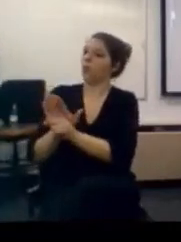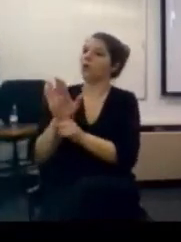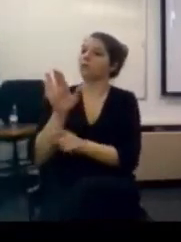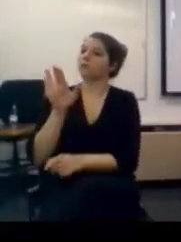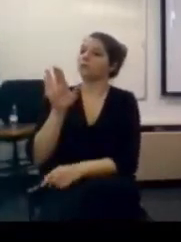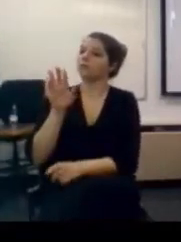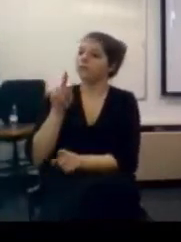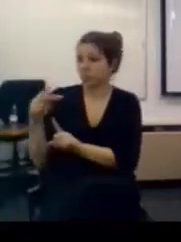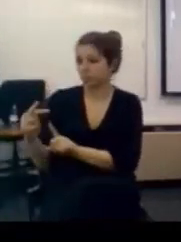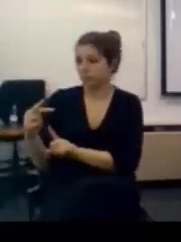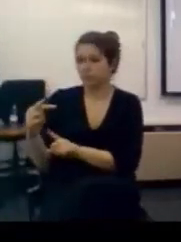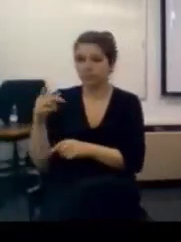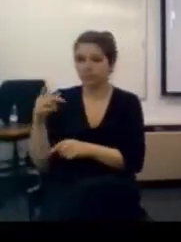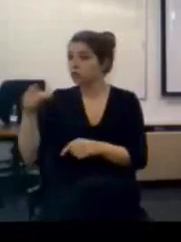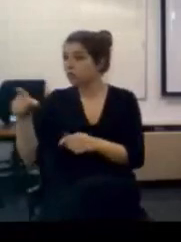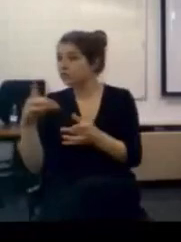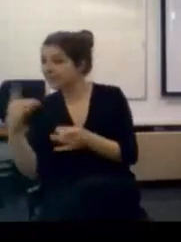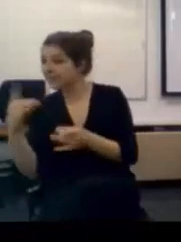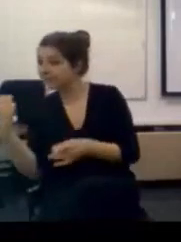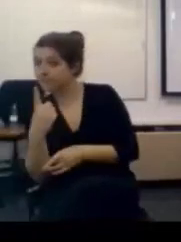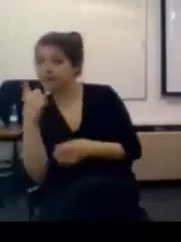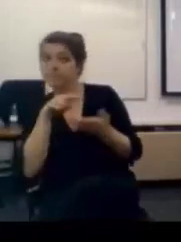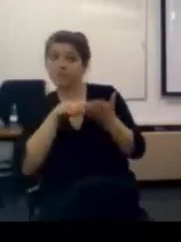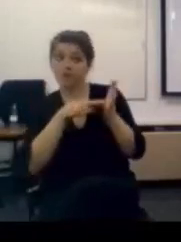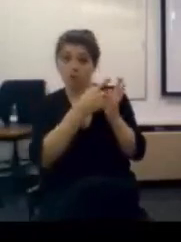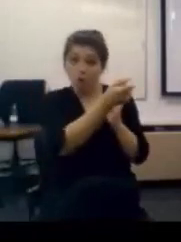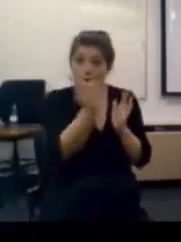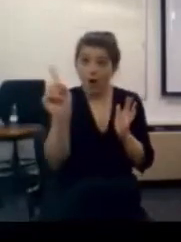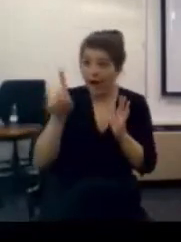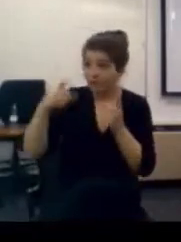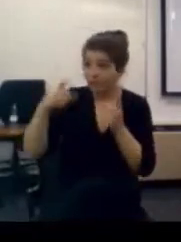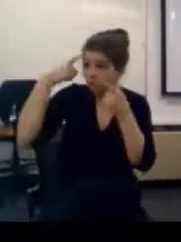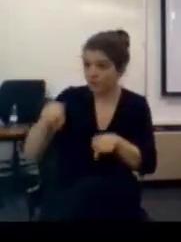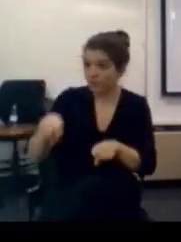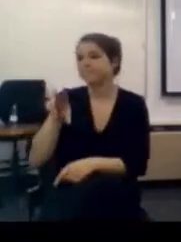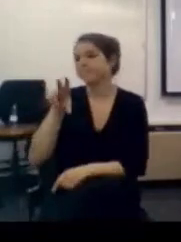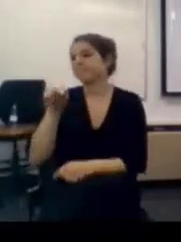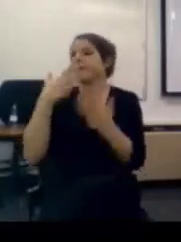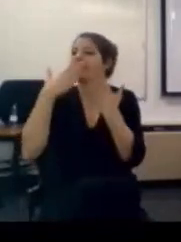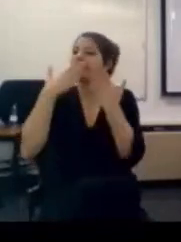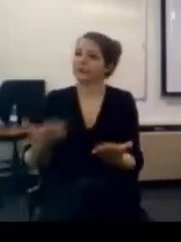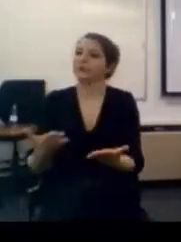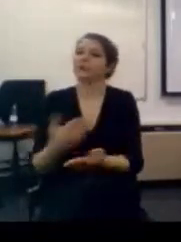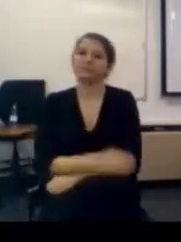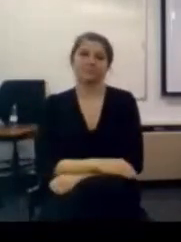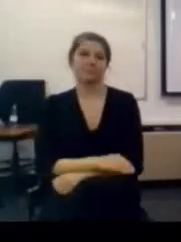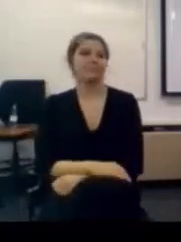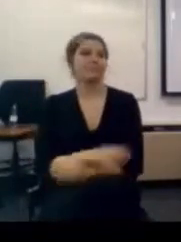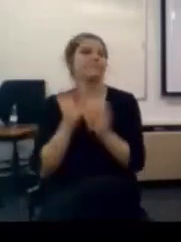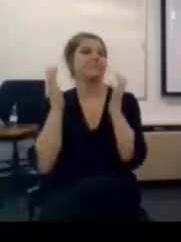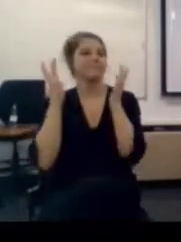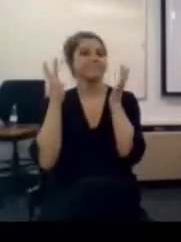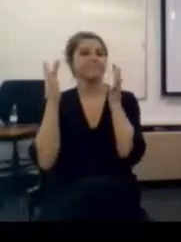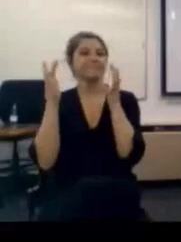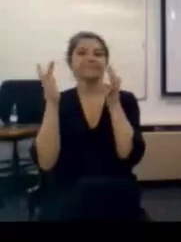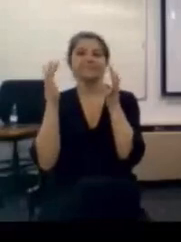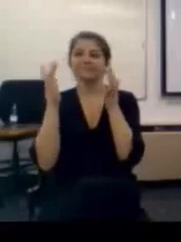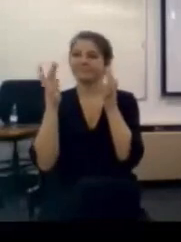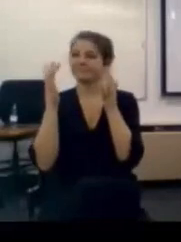solely represent their own views. Thank you. Gracias.